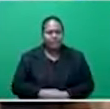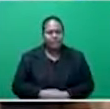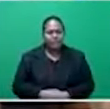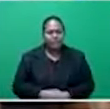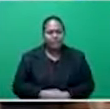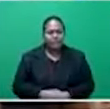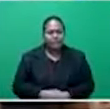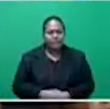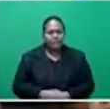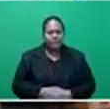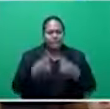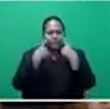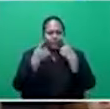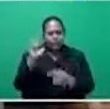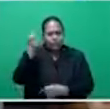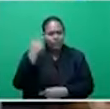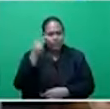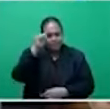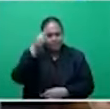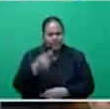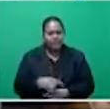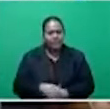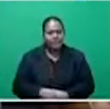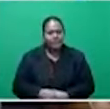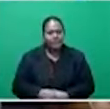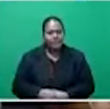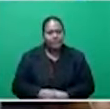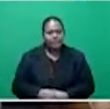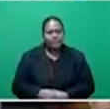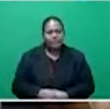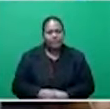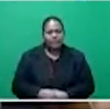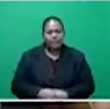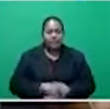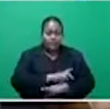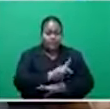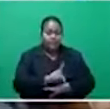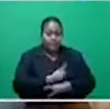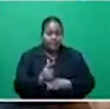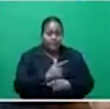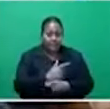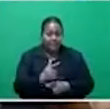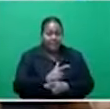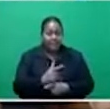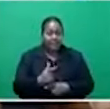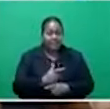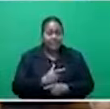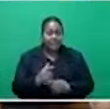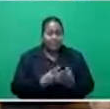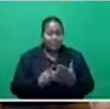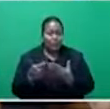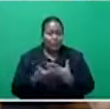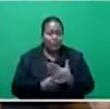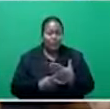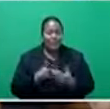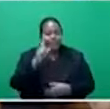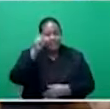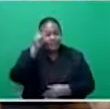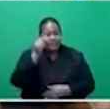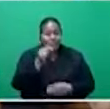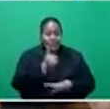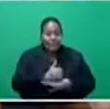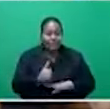It goes to show a complete lack of understanding. So under the Pacific Labour Scheme, the Fijian government does not select the people who go